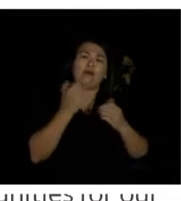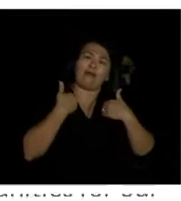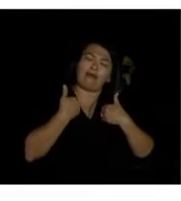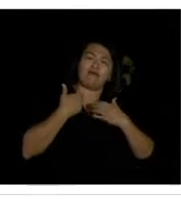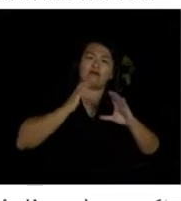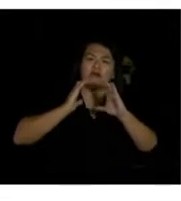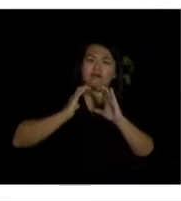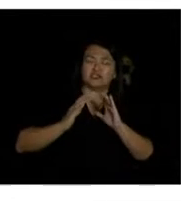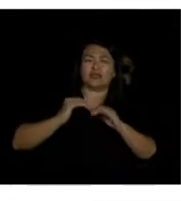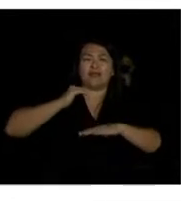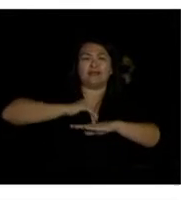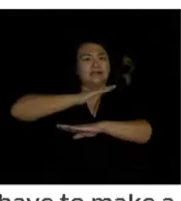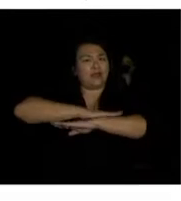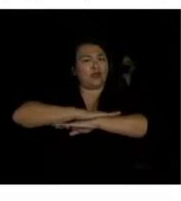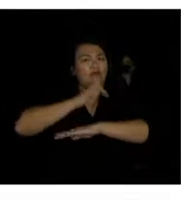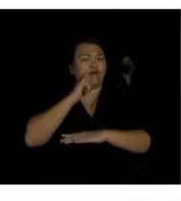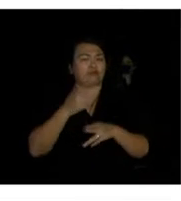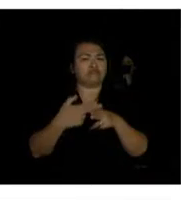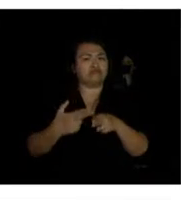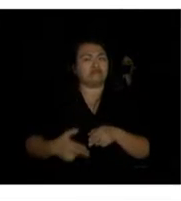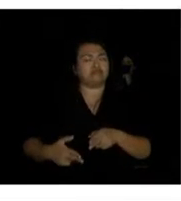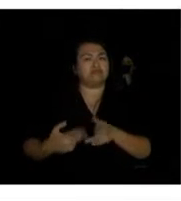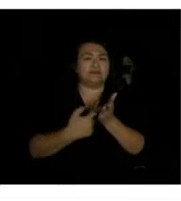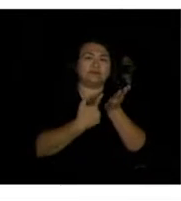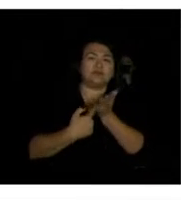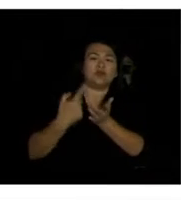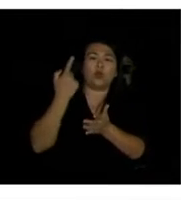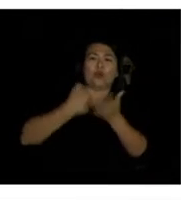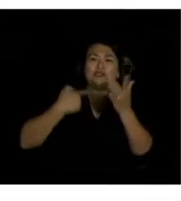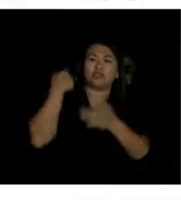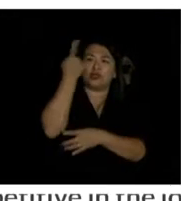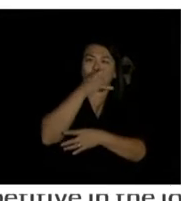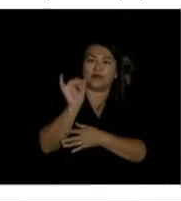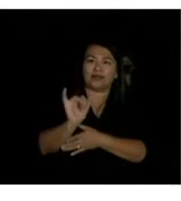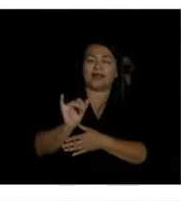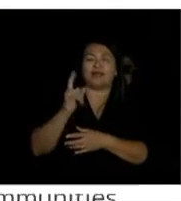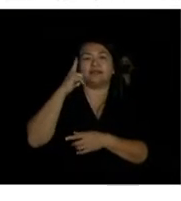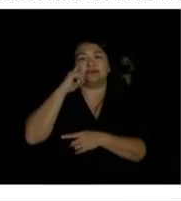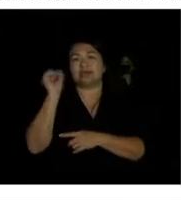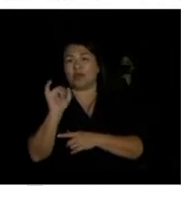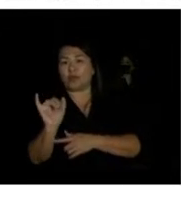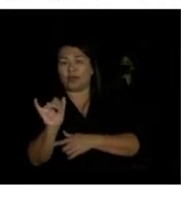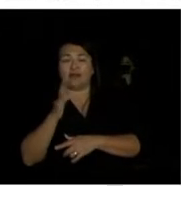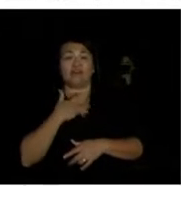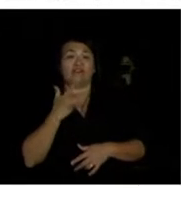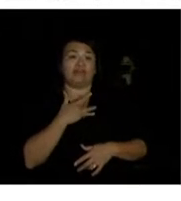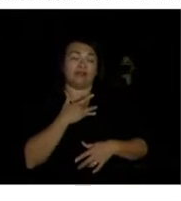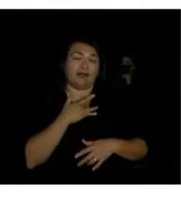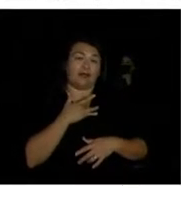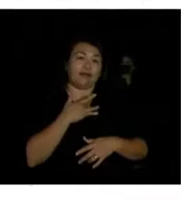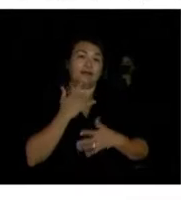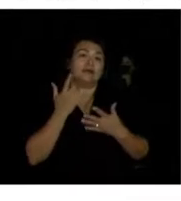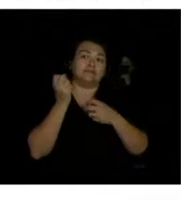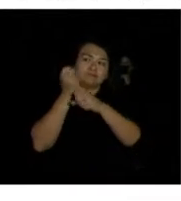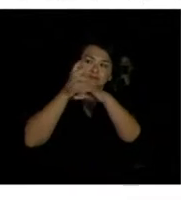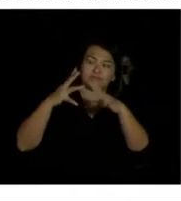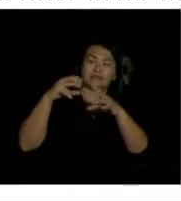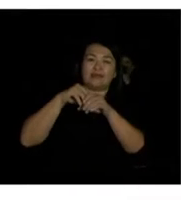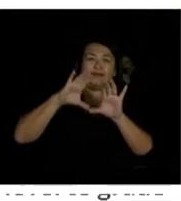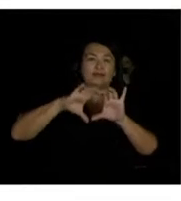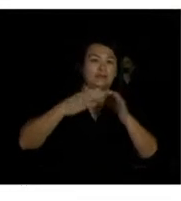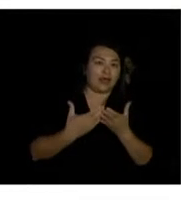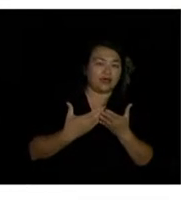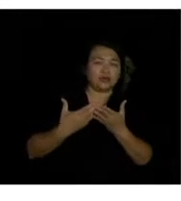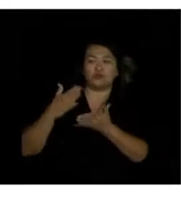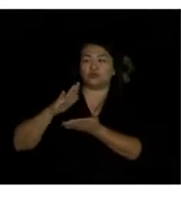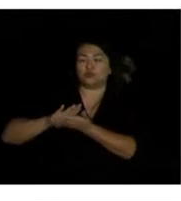at your table for just a little bit about what would that look like, sound like, feel like, in the classroom, in the